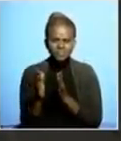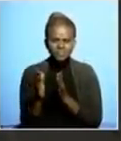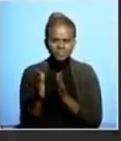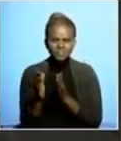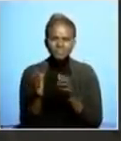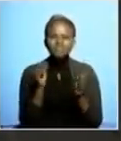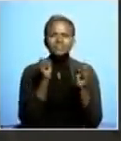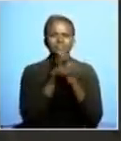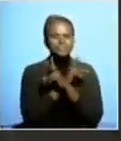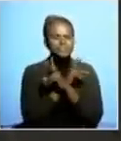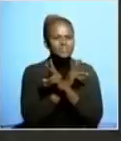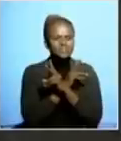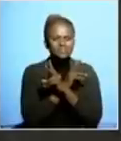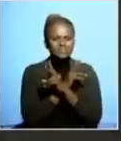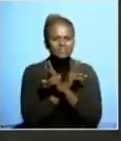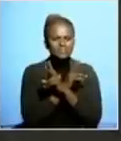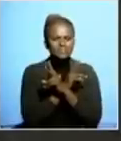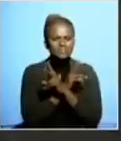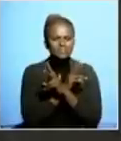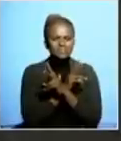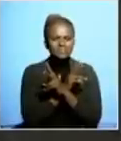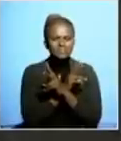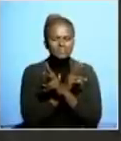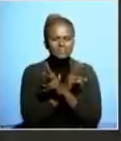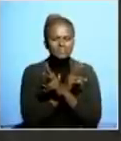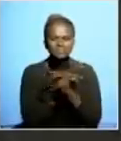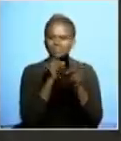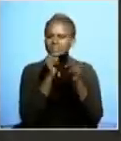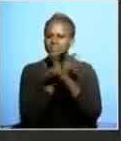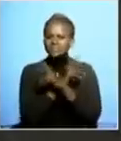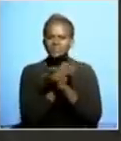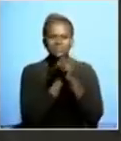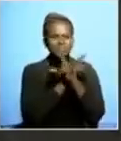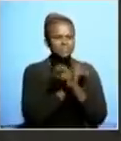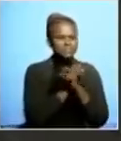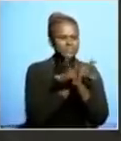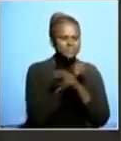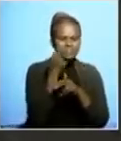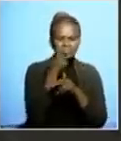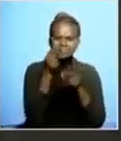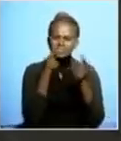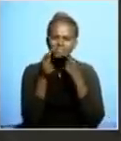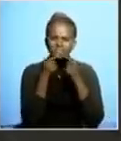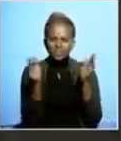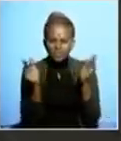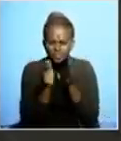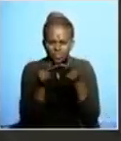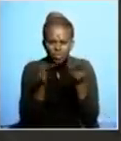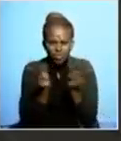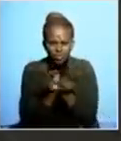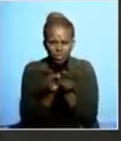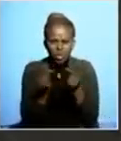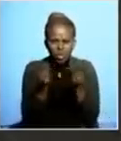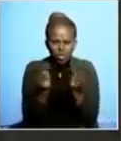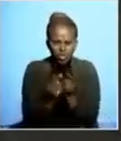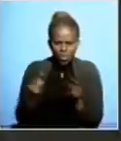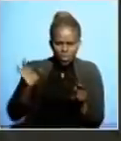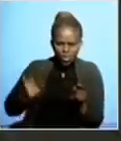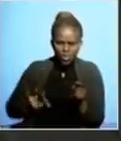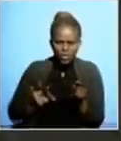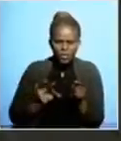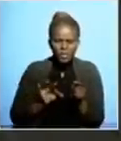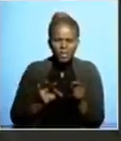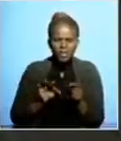noise. Who is driving that noise? A small clique of beneficiaries. This country cannot work.